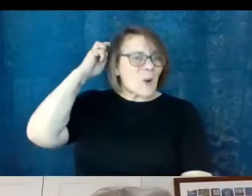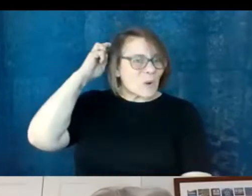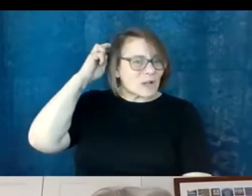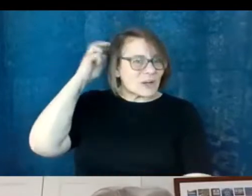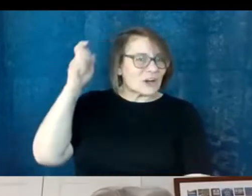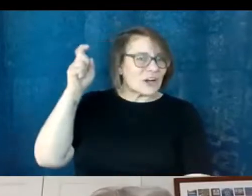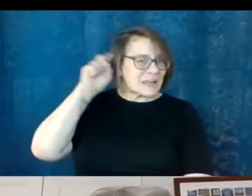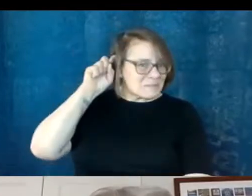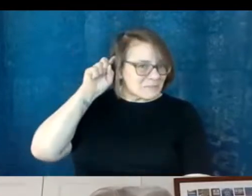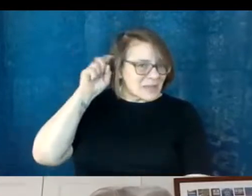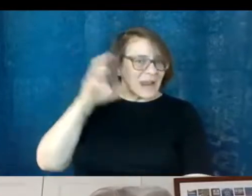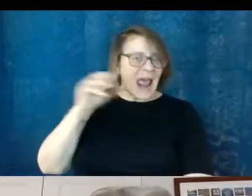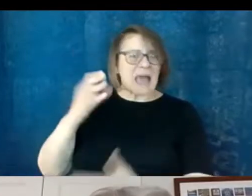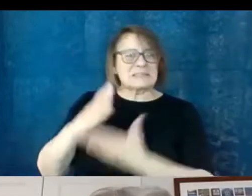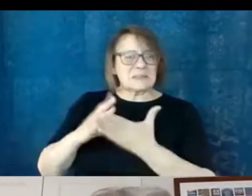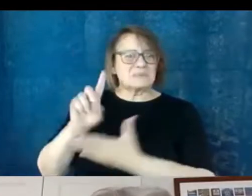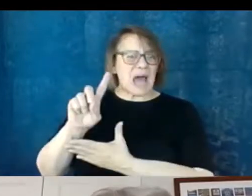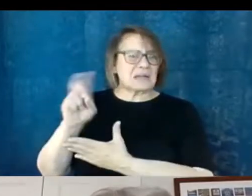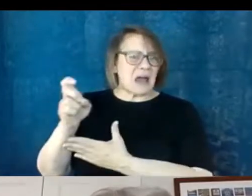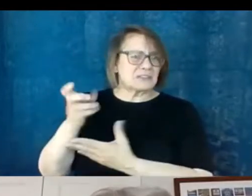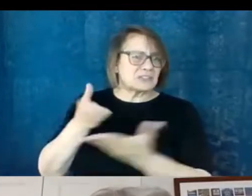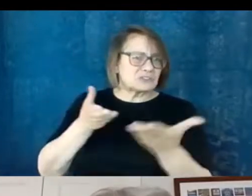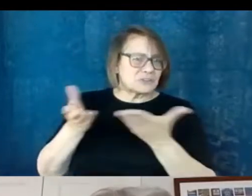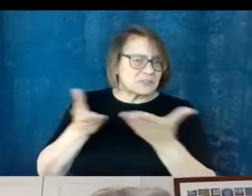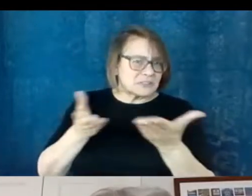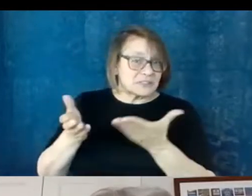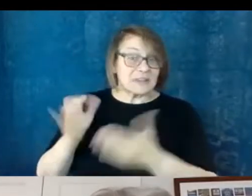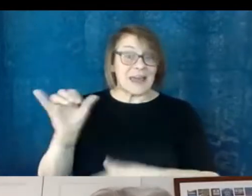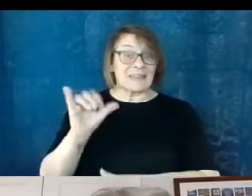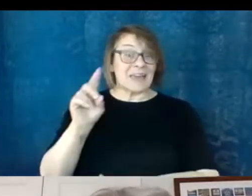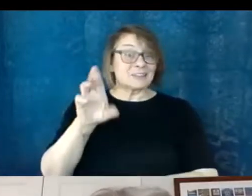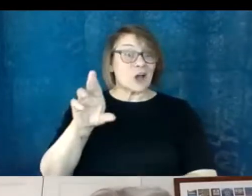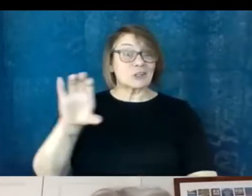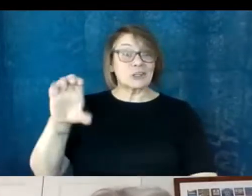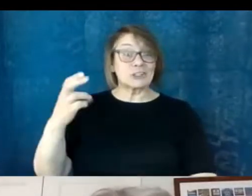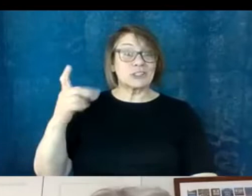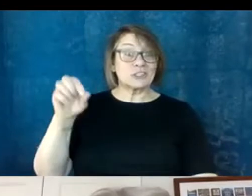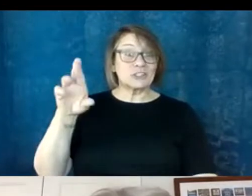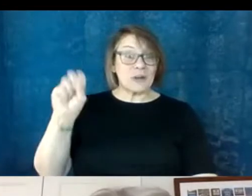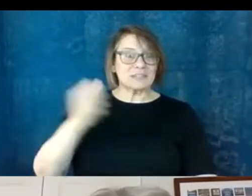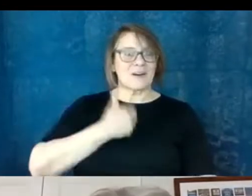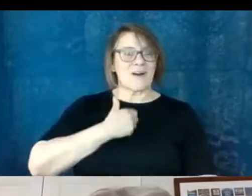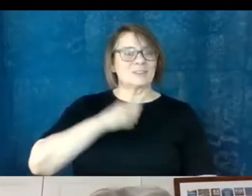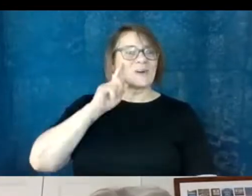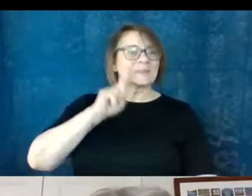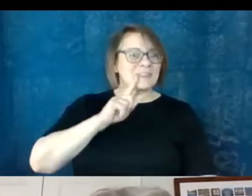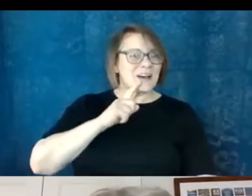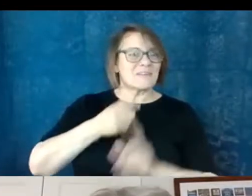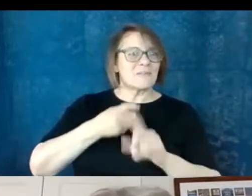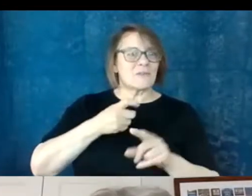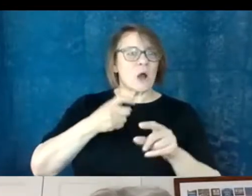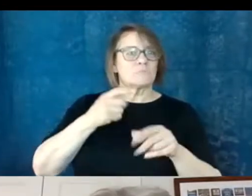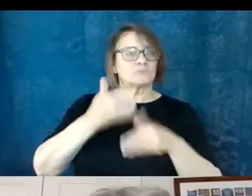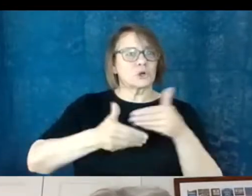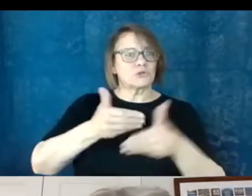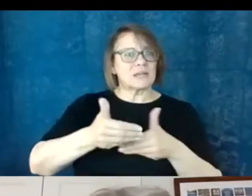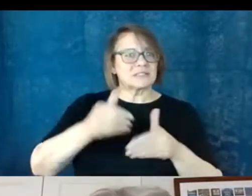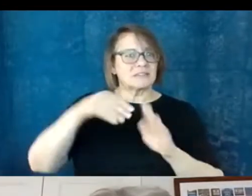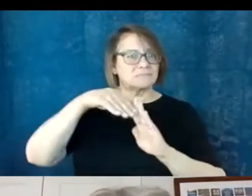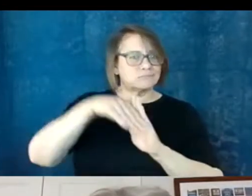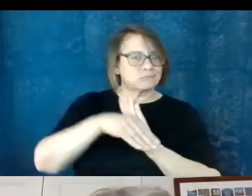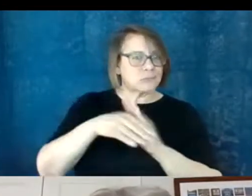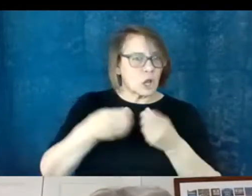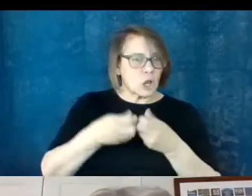and some diagnostic services. And like Dr. Childress, I am also deaf. I'm deaf due to progressive hearing loss. I use 2